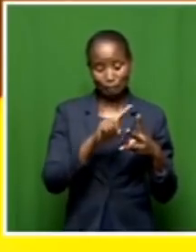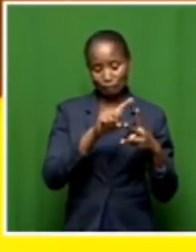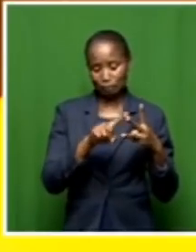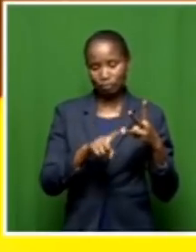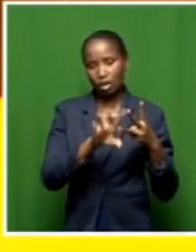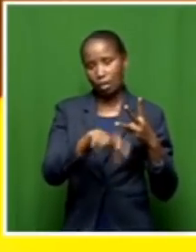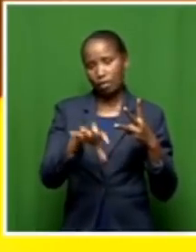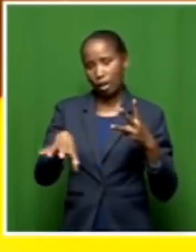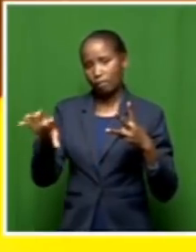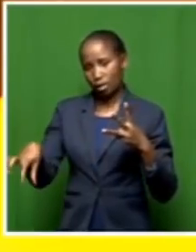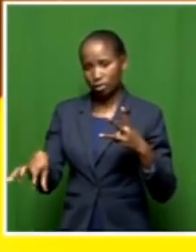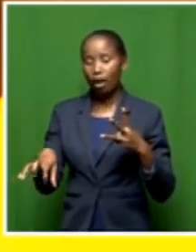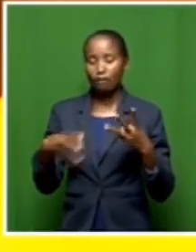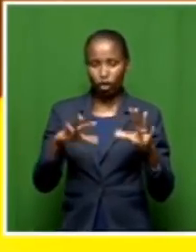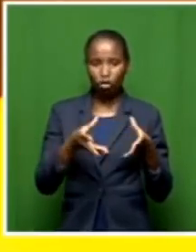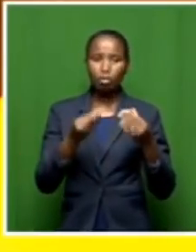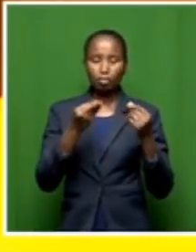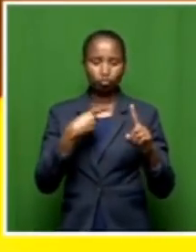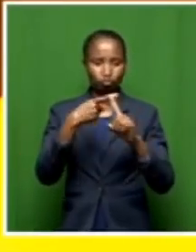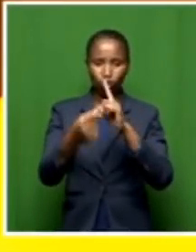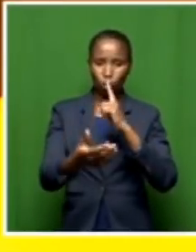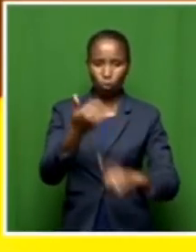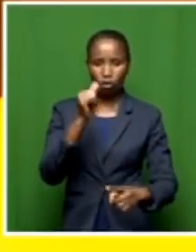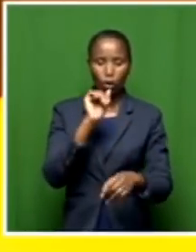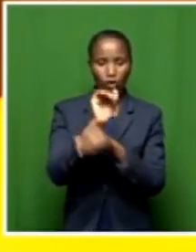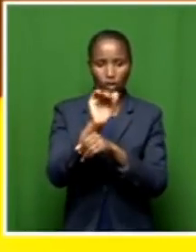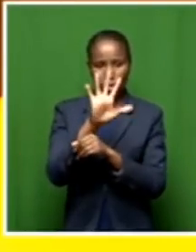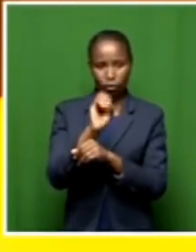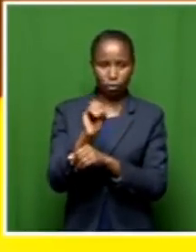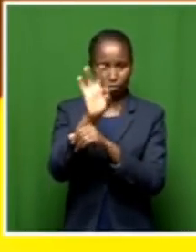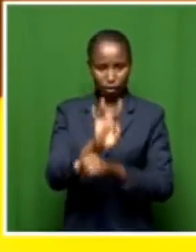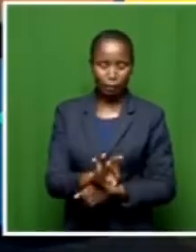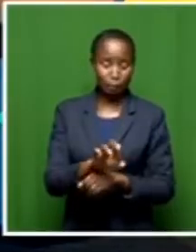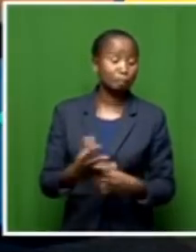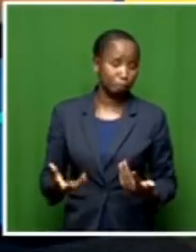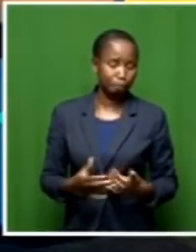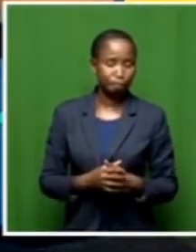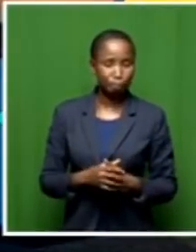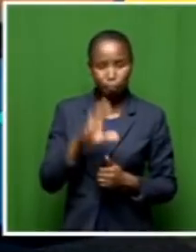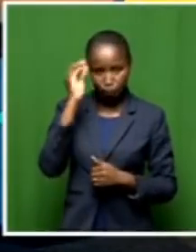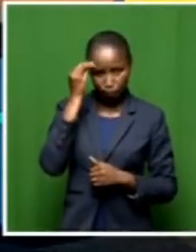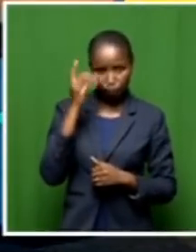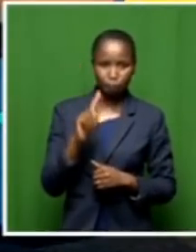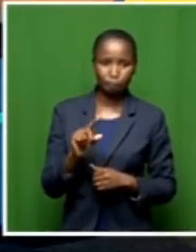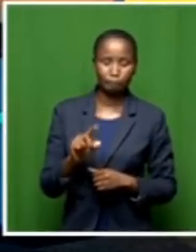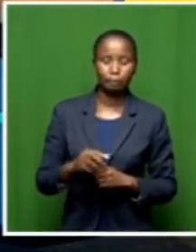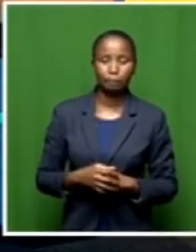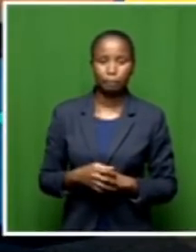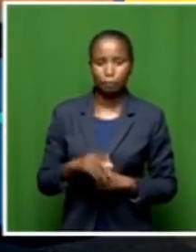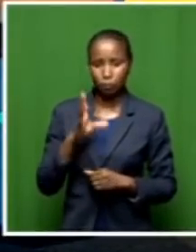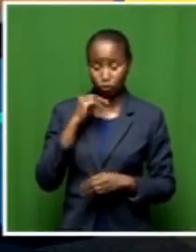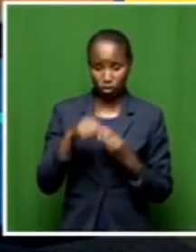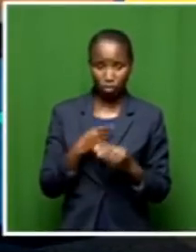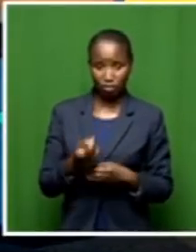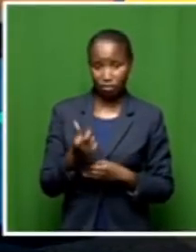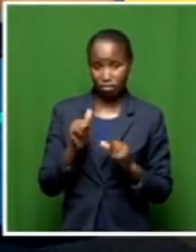than 50% or more. So interesting. Speaks to that low voter turnout. The rest of the provinces under 50. Well,